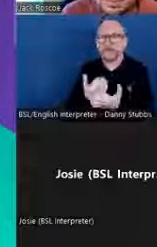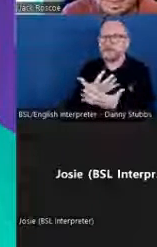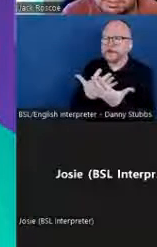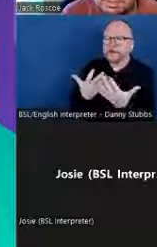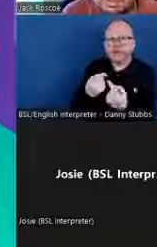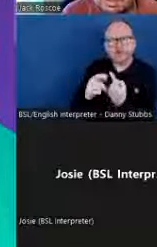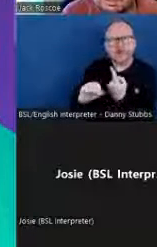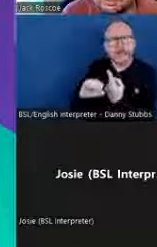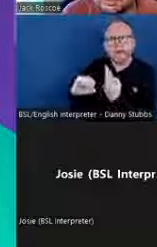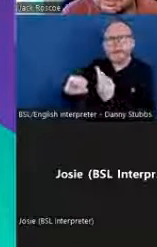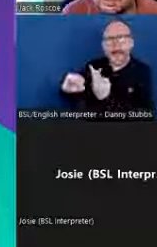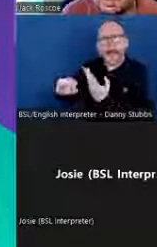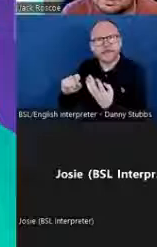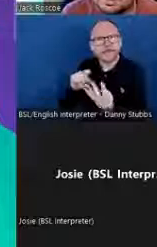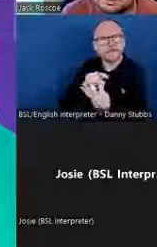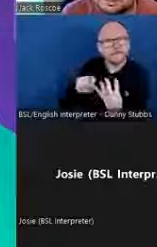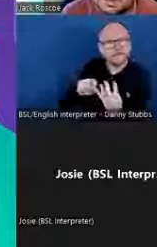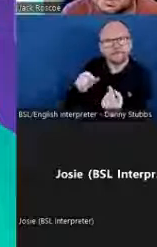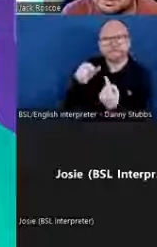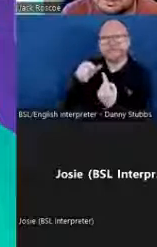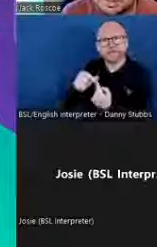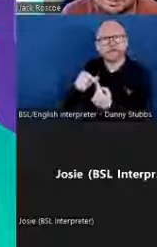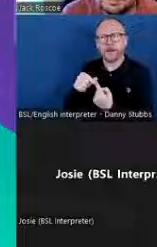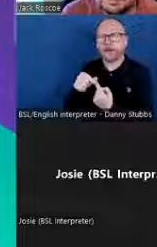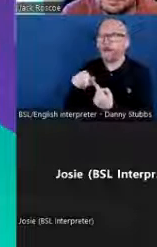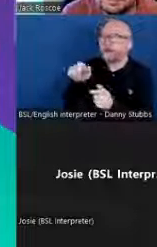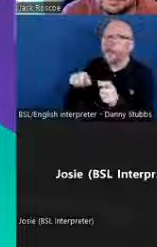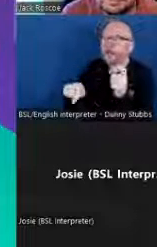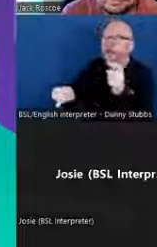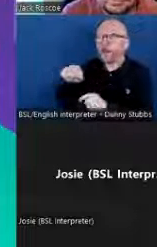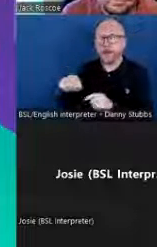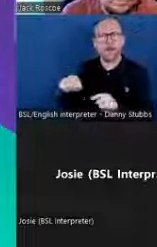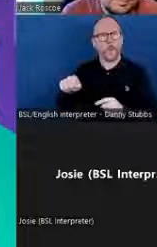So there was an increased likelihood to attend outdoor arts in the future.